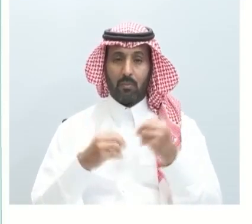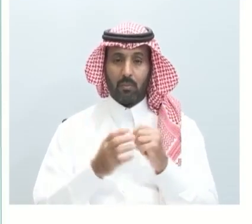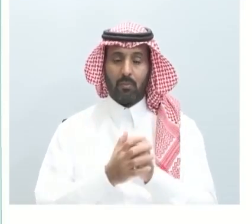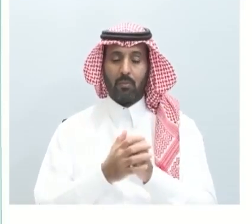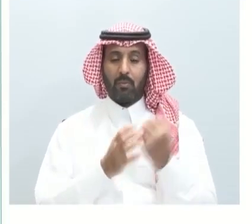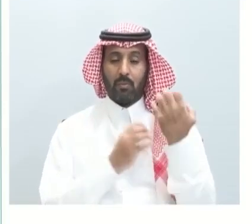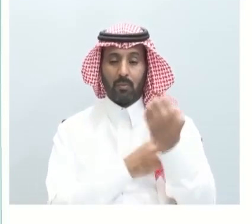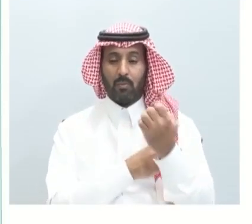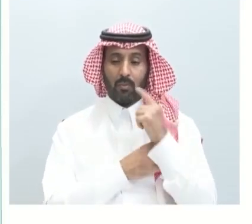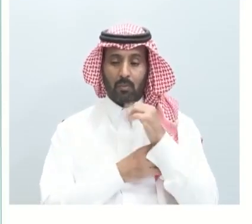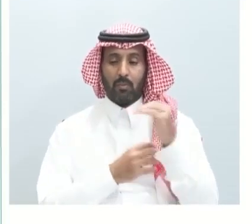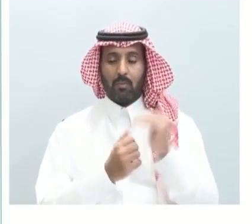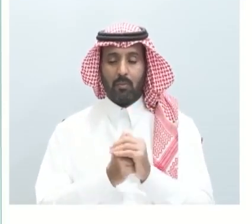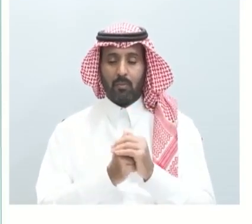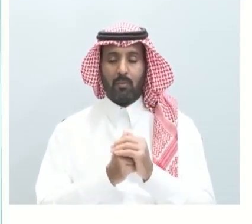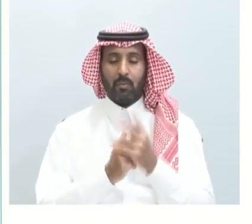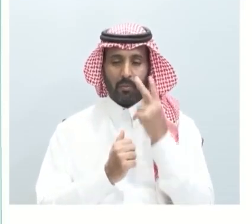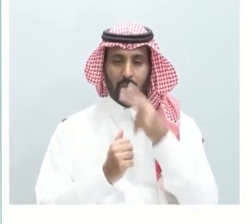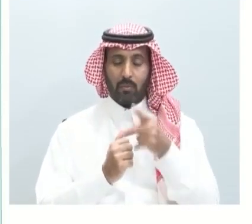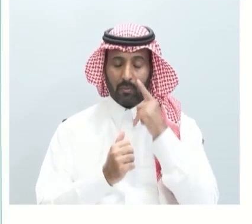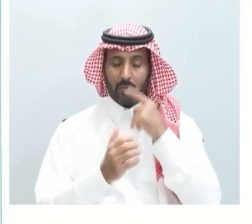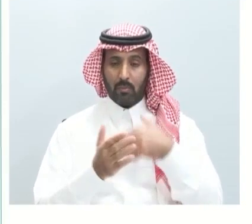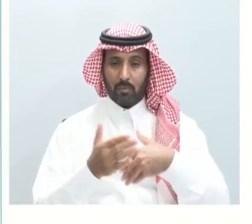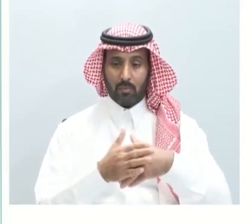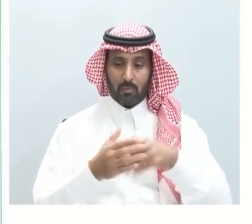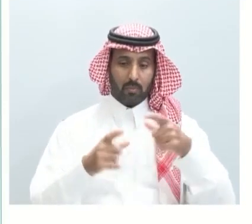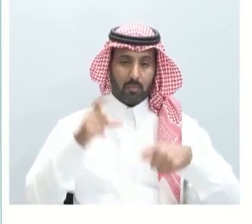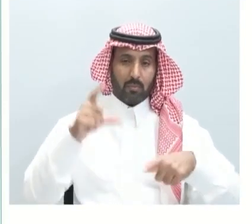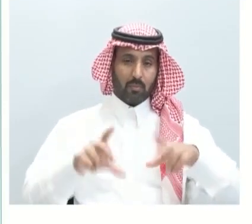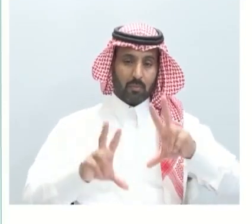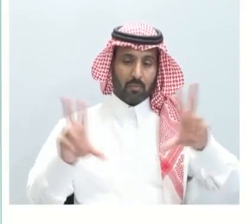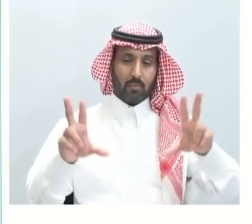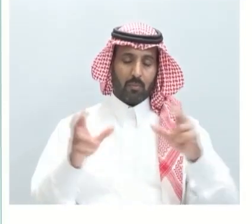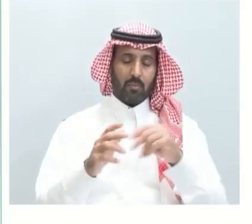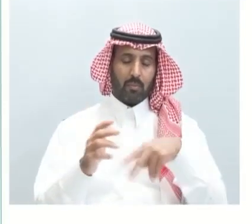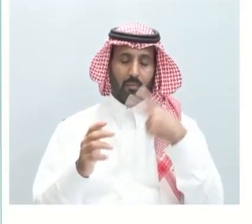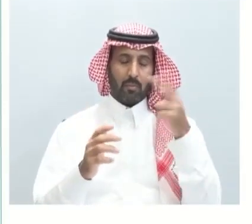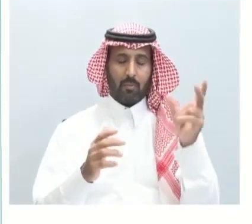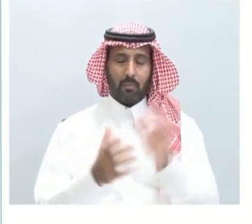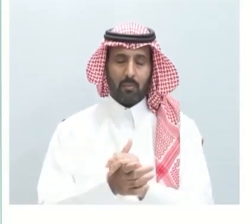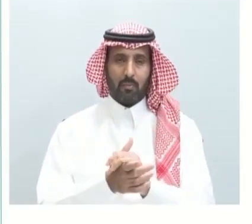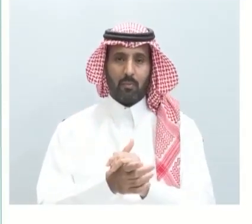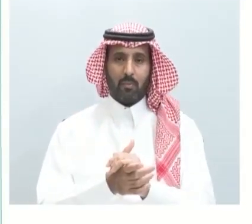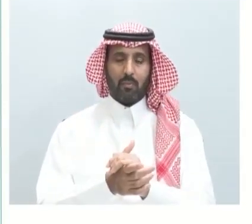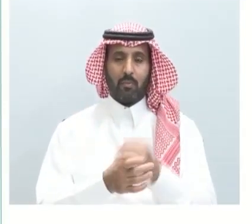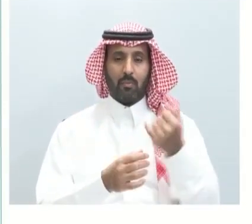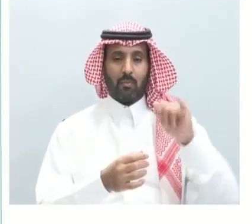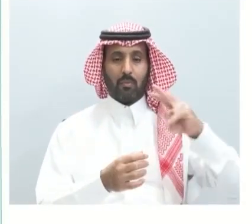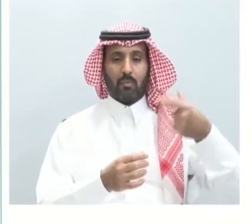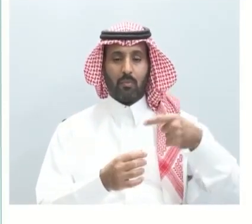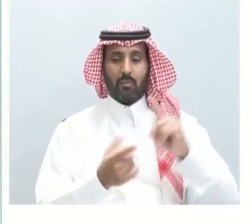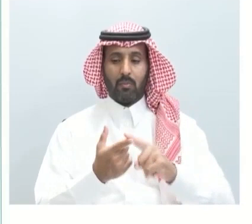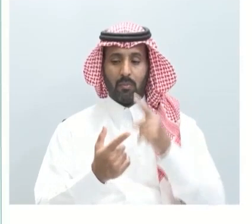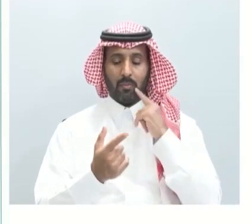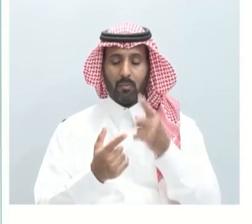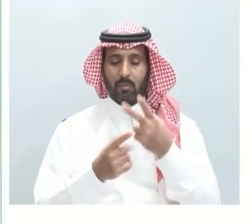This is a gerund phrase now. Watching sports. So we have two words here. This is a gerund phrase.